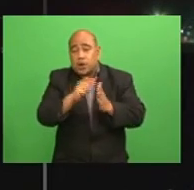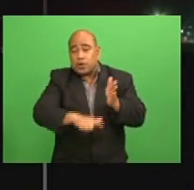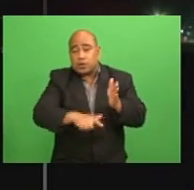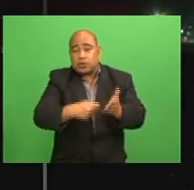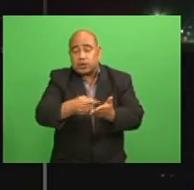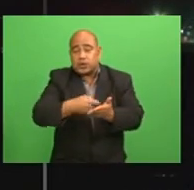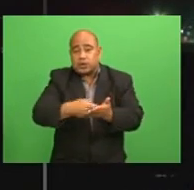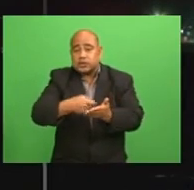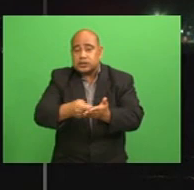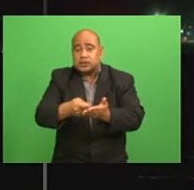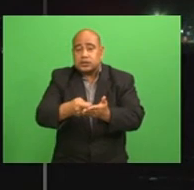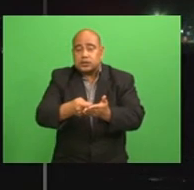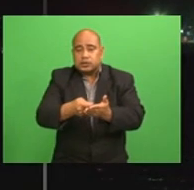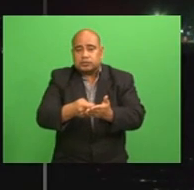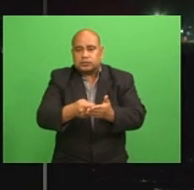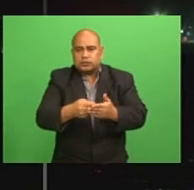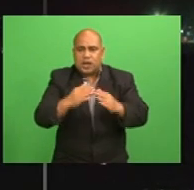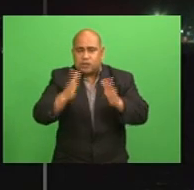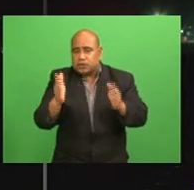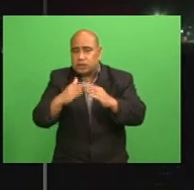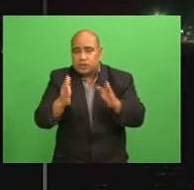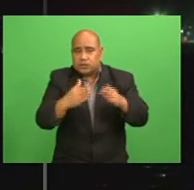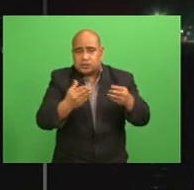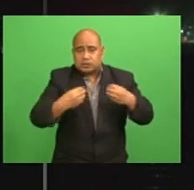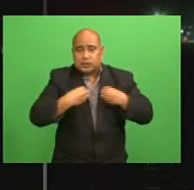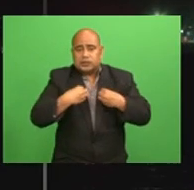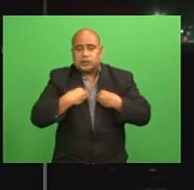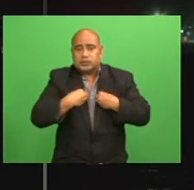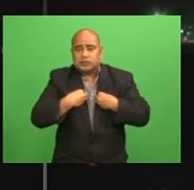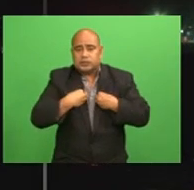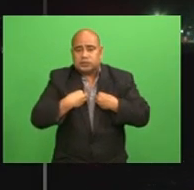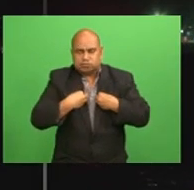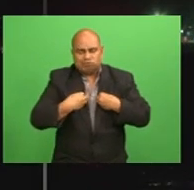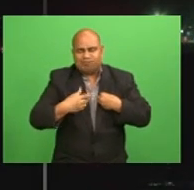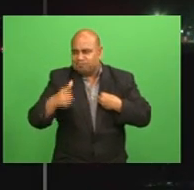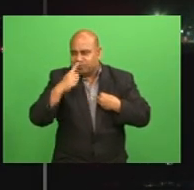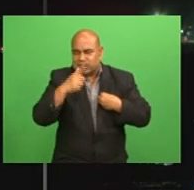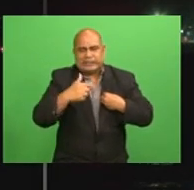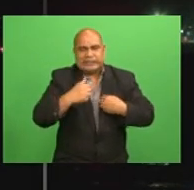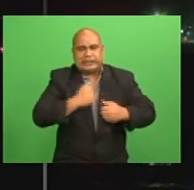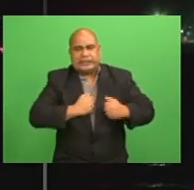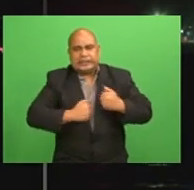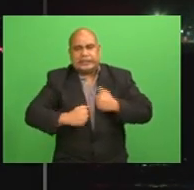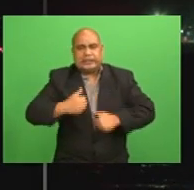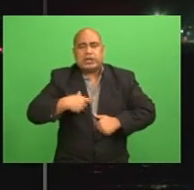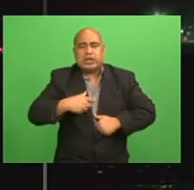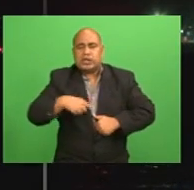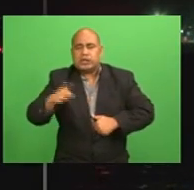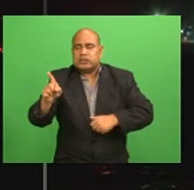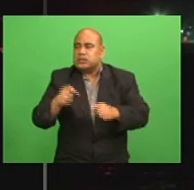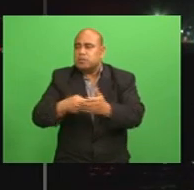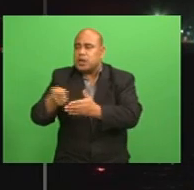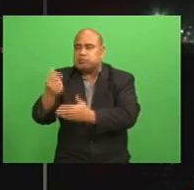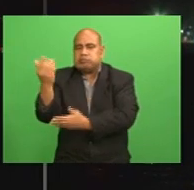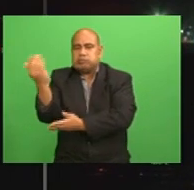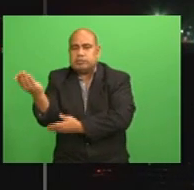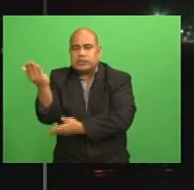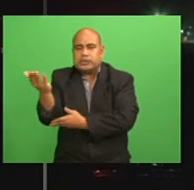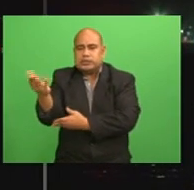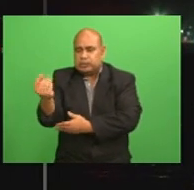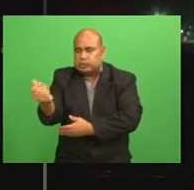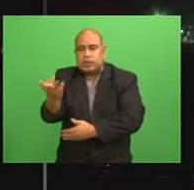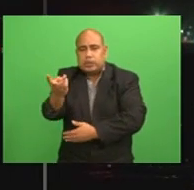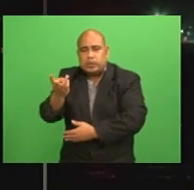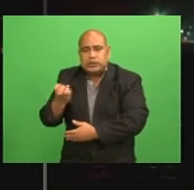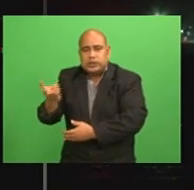are struggling as they have been relying heavily on commissions for income. Many high-end rental properties are empty as the tenants